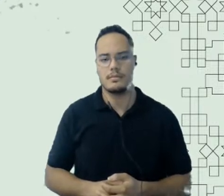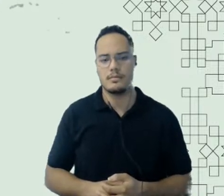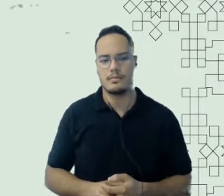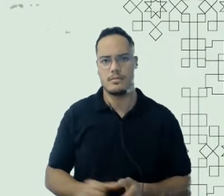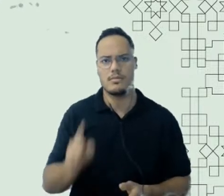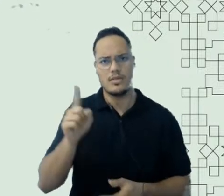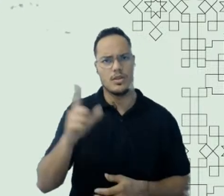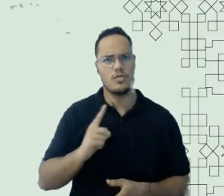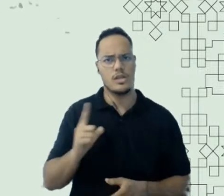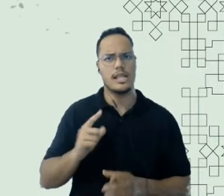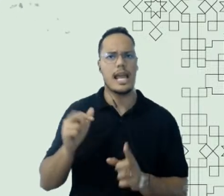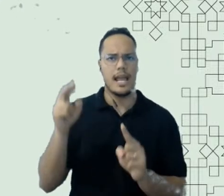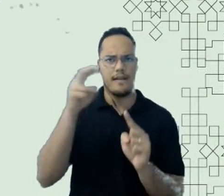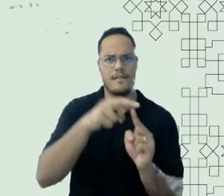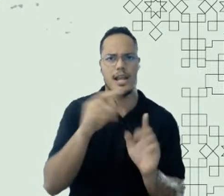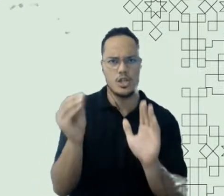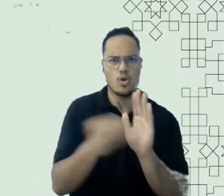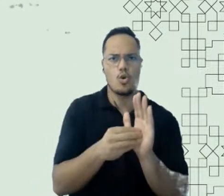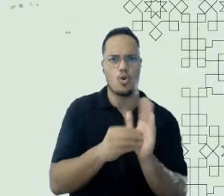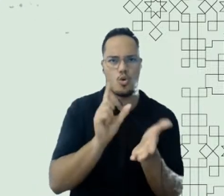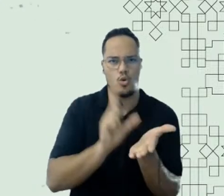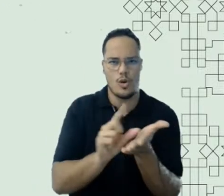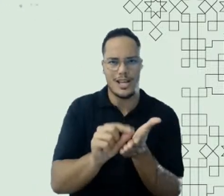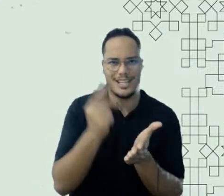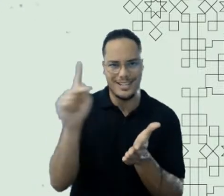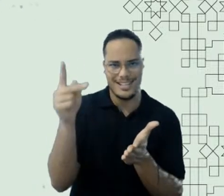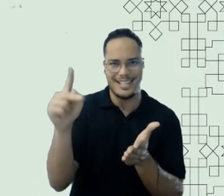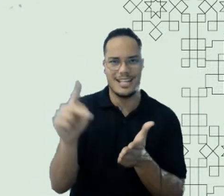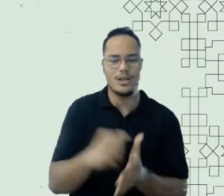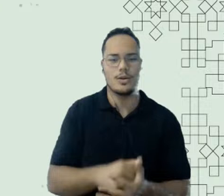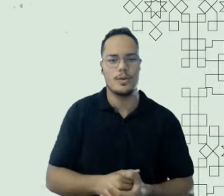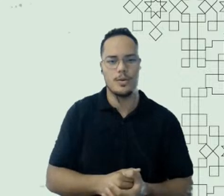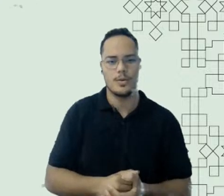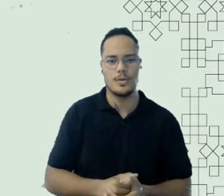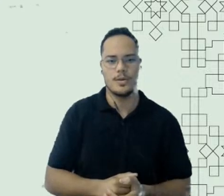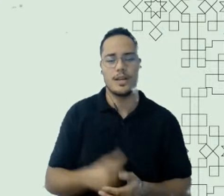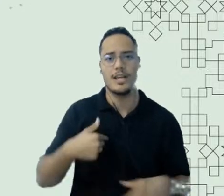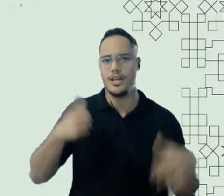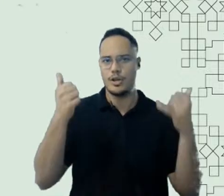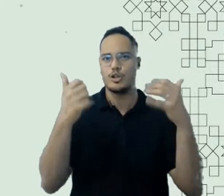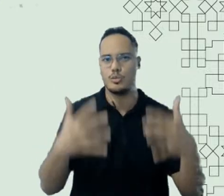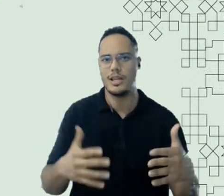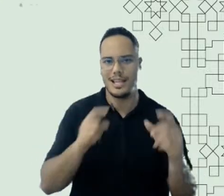a little weird that YouTube, for example, has an obligation to get a